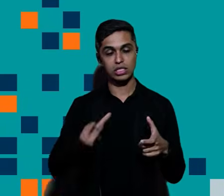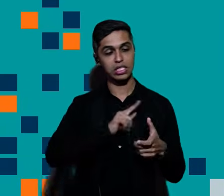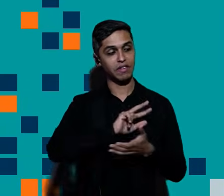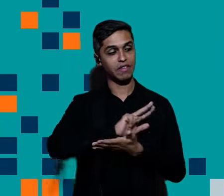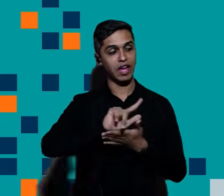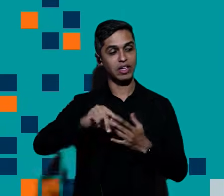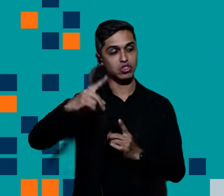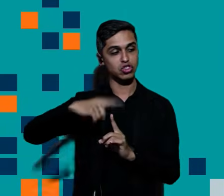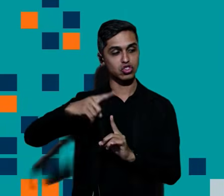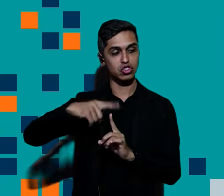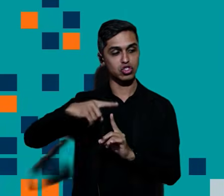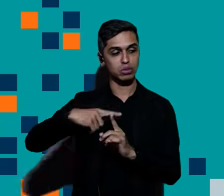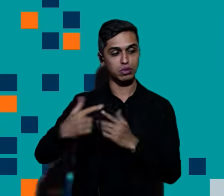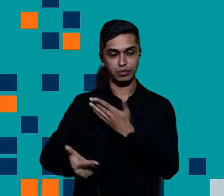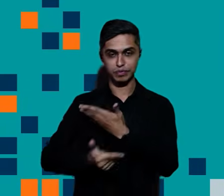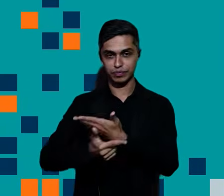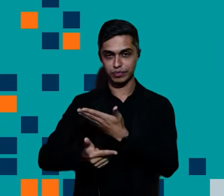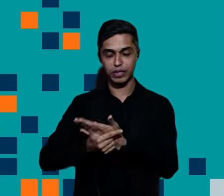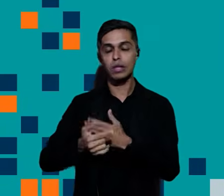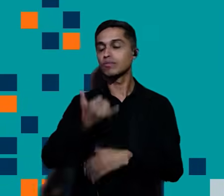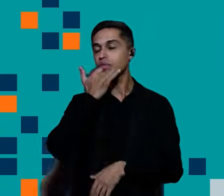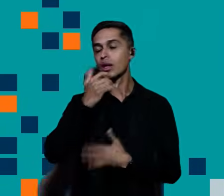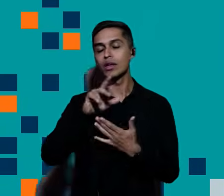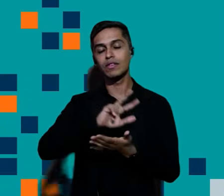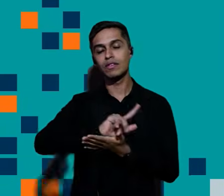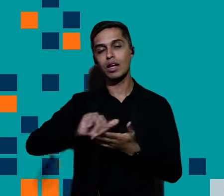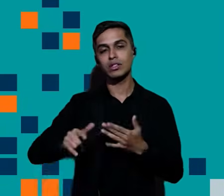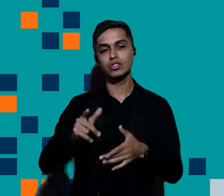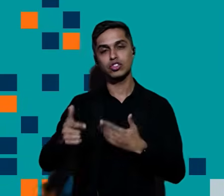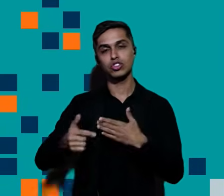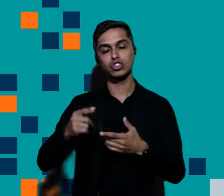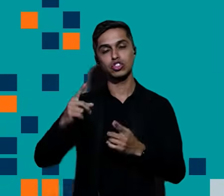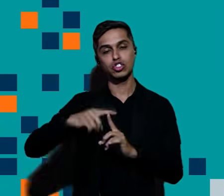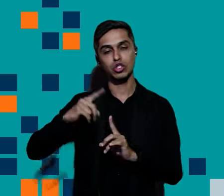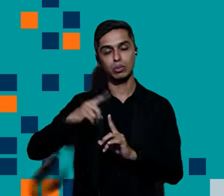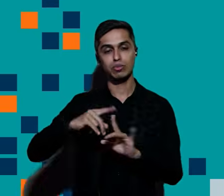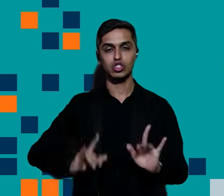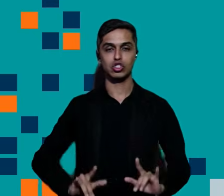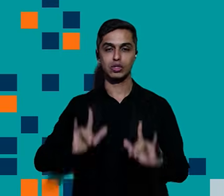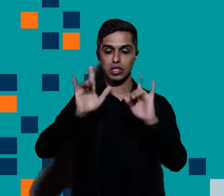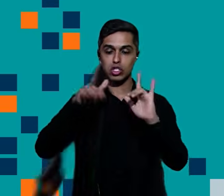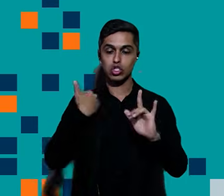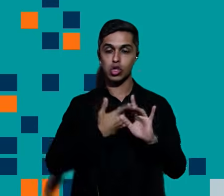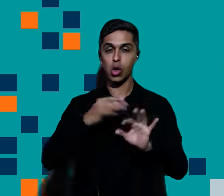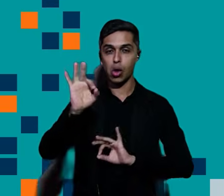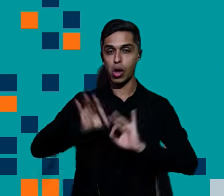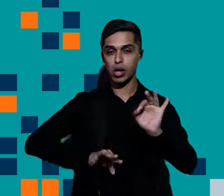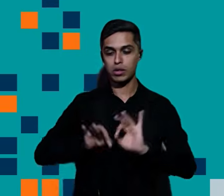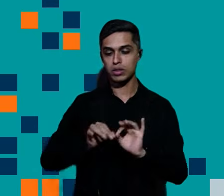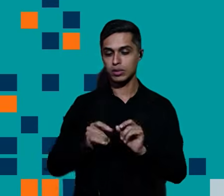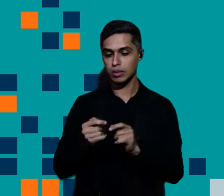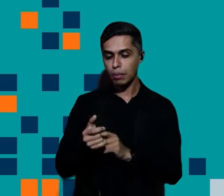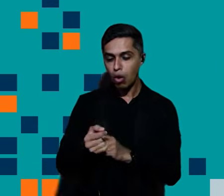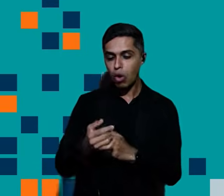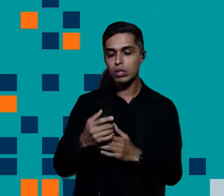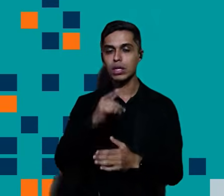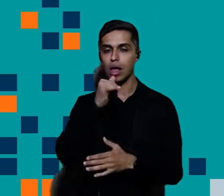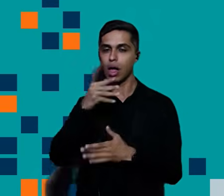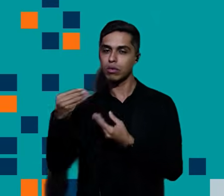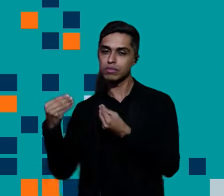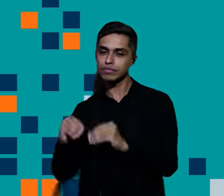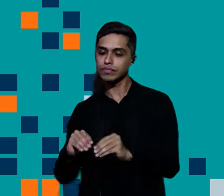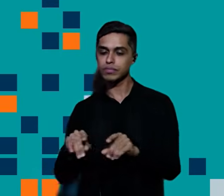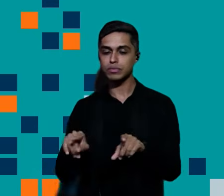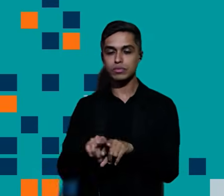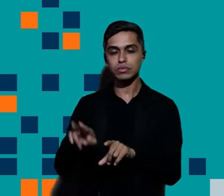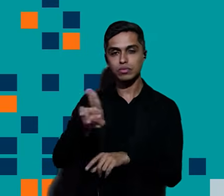we decided to do was to harvest a portion of the wastewater and use it to feed,